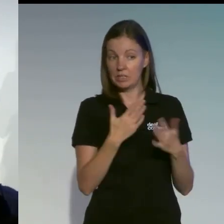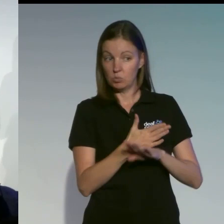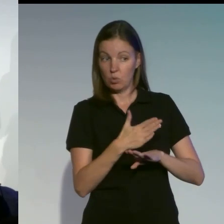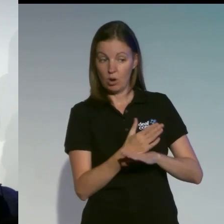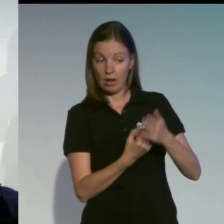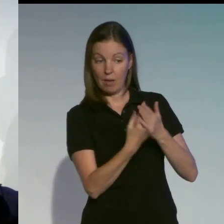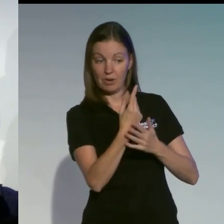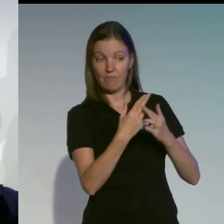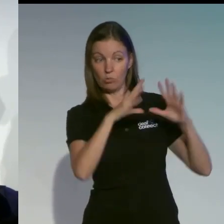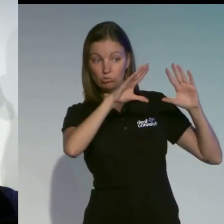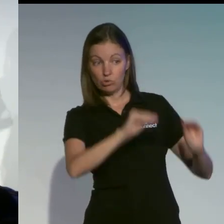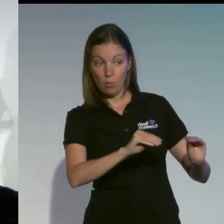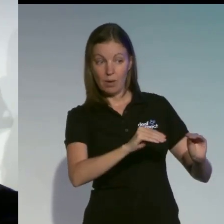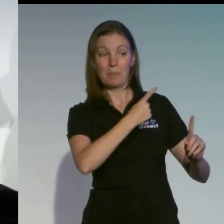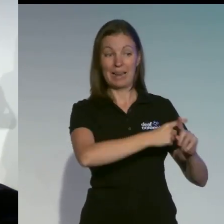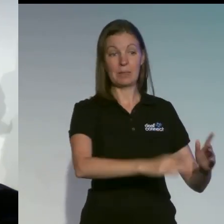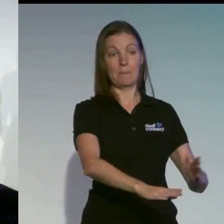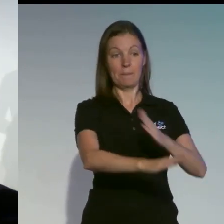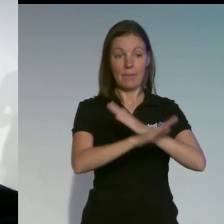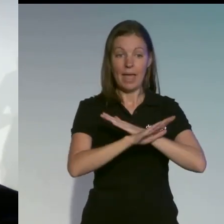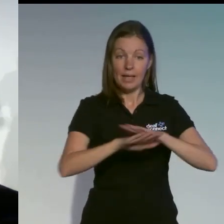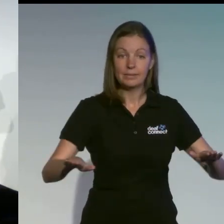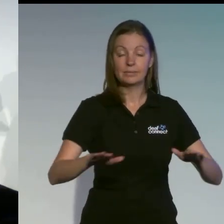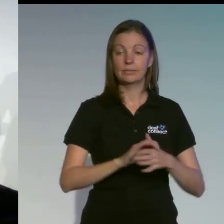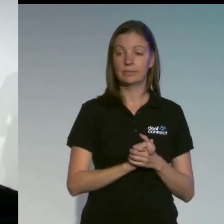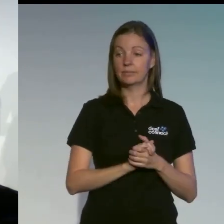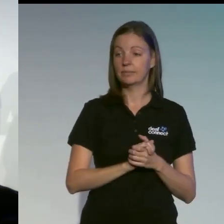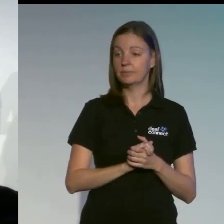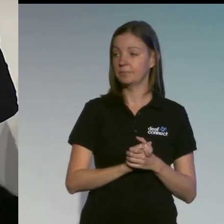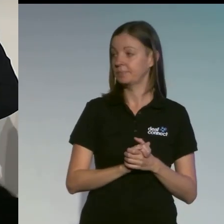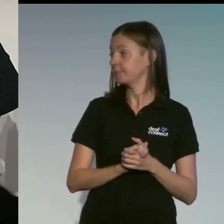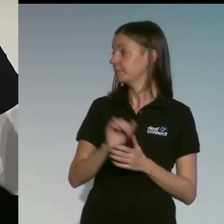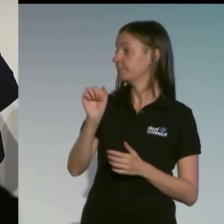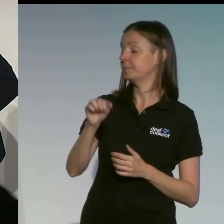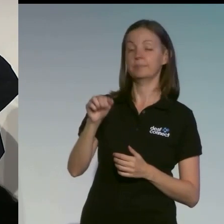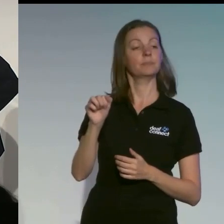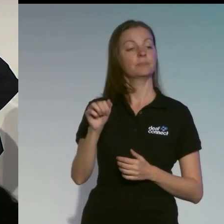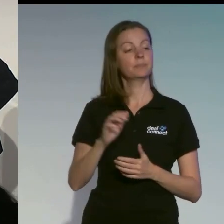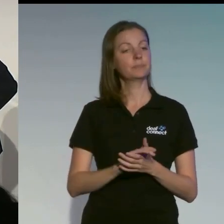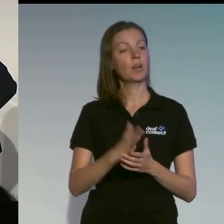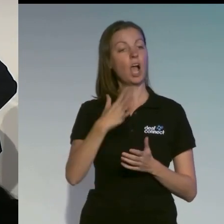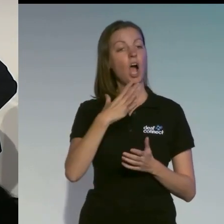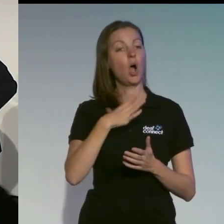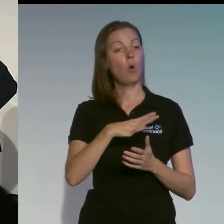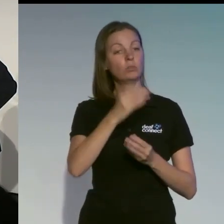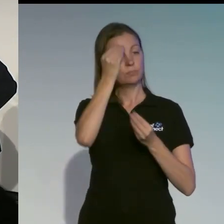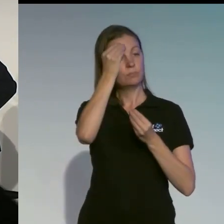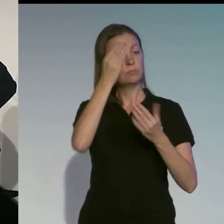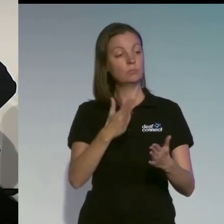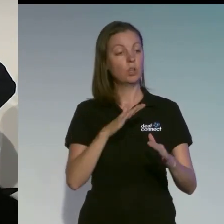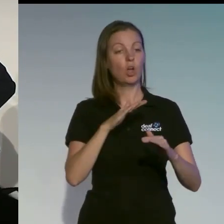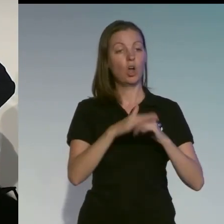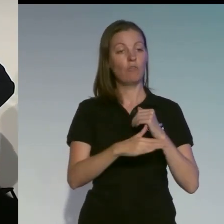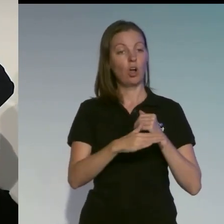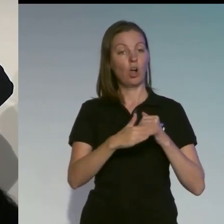there to help end as well as ban it. I don't know if there's more you want to say. Absolutely. So I just want to make a note really about